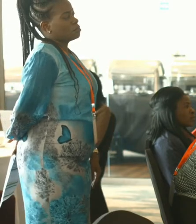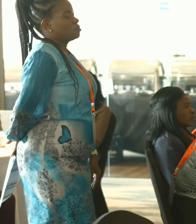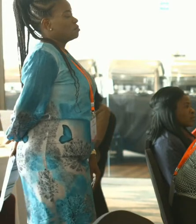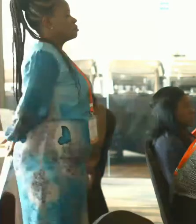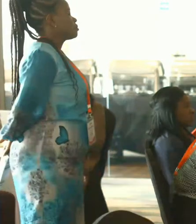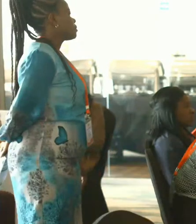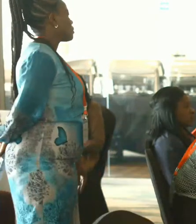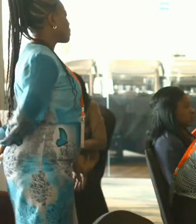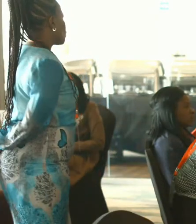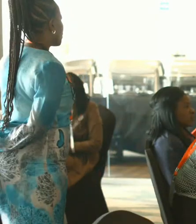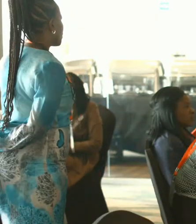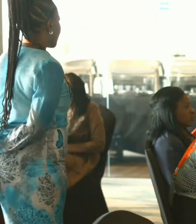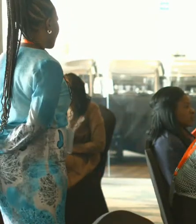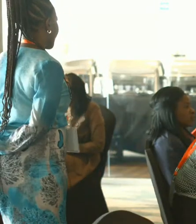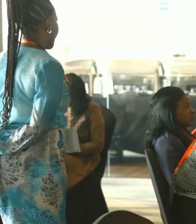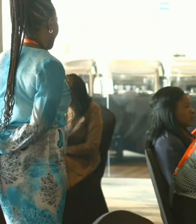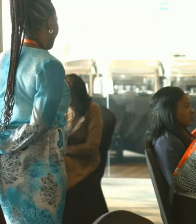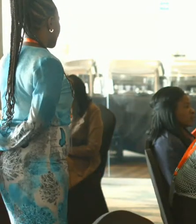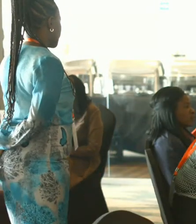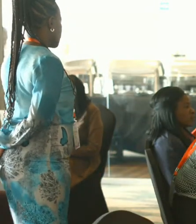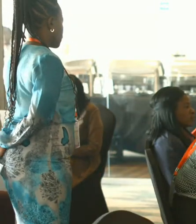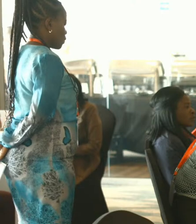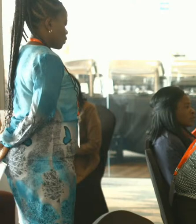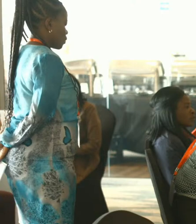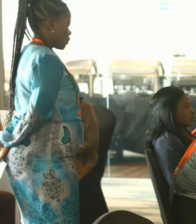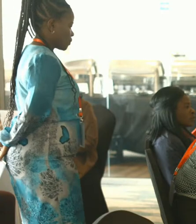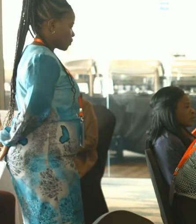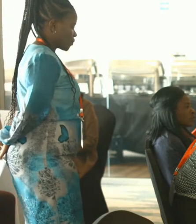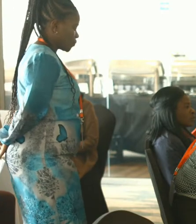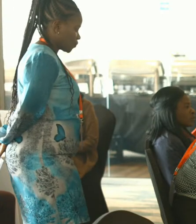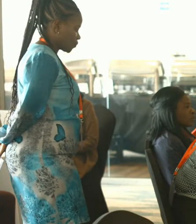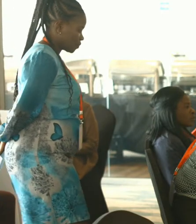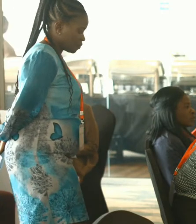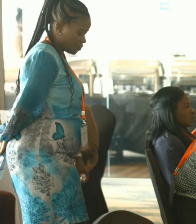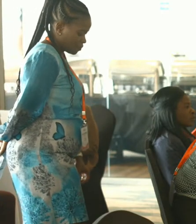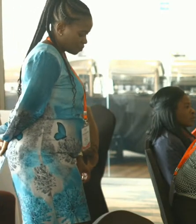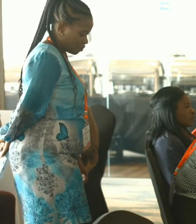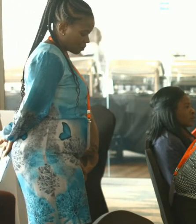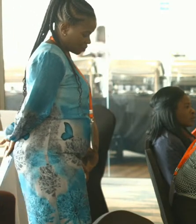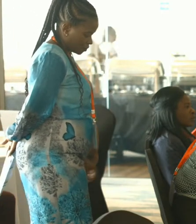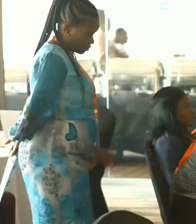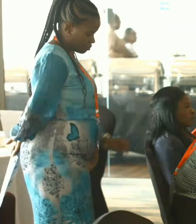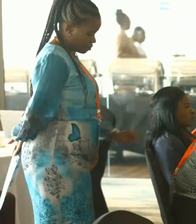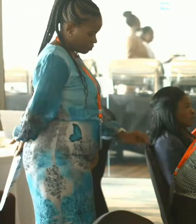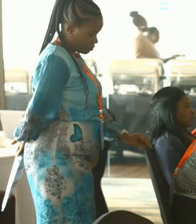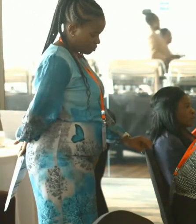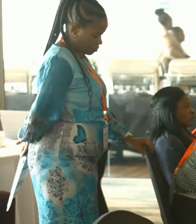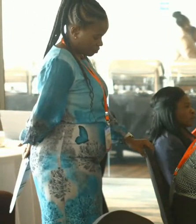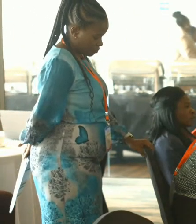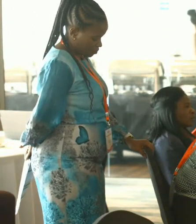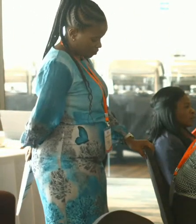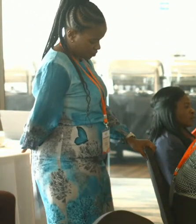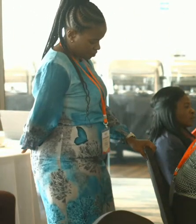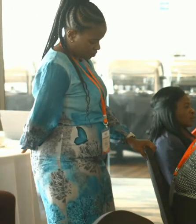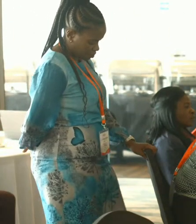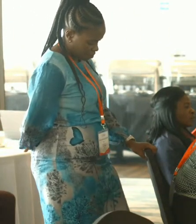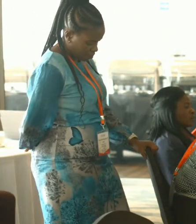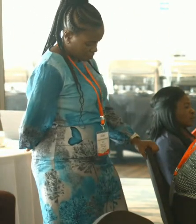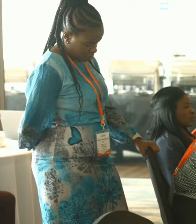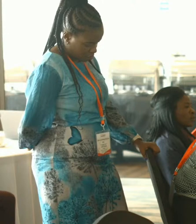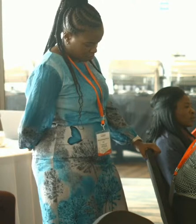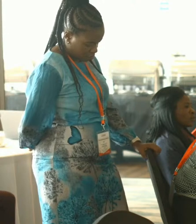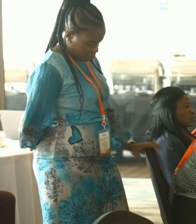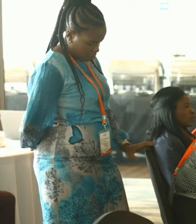let us endear to mind our business and make it our mission to live a quiet life and Nairobi